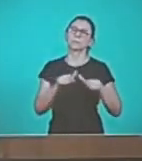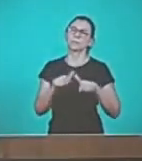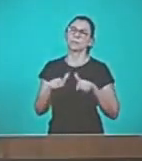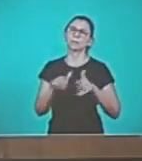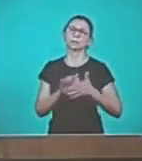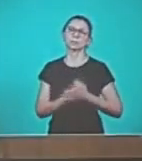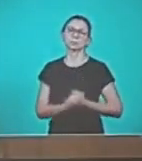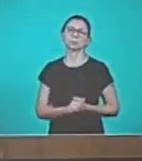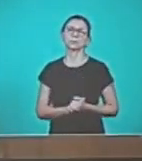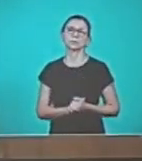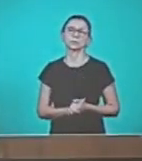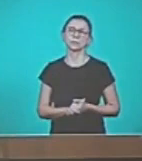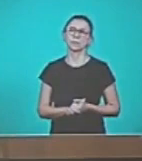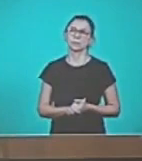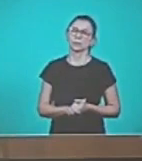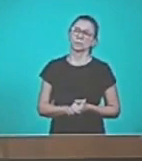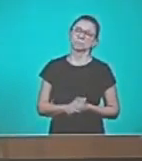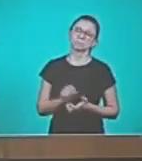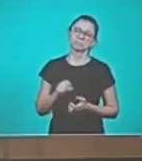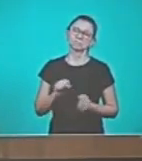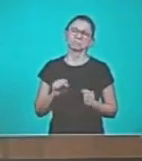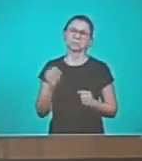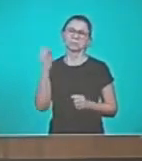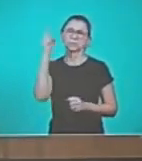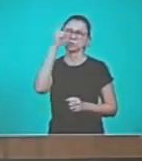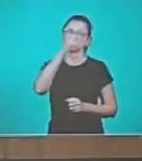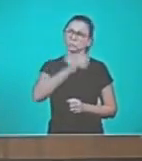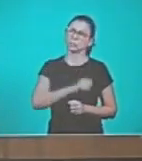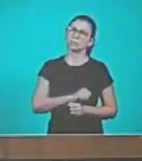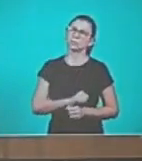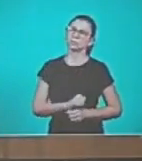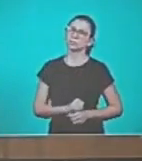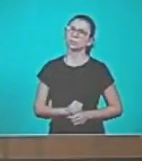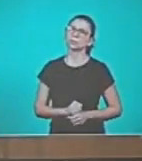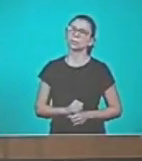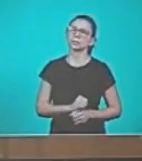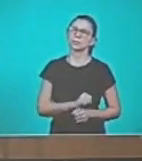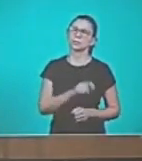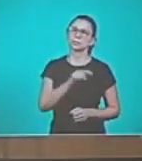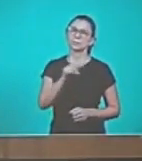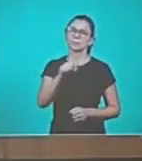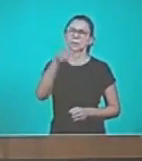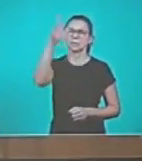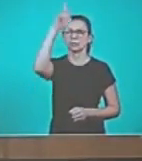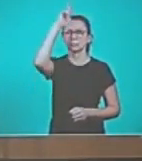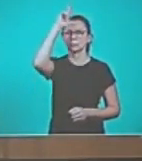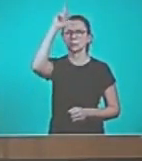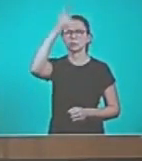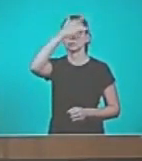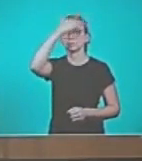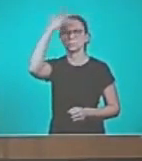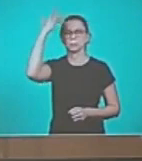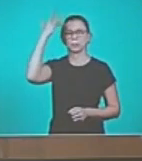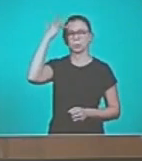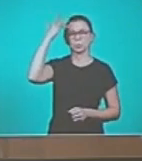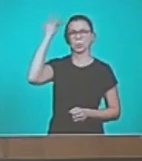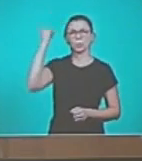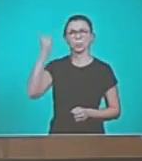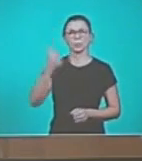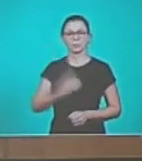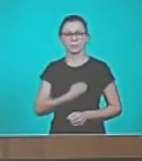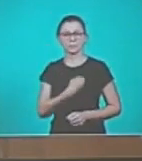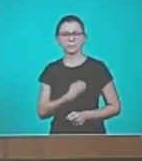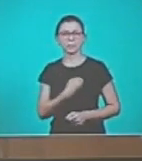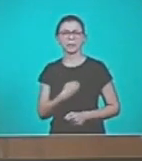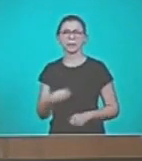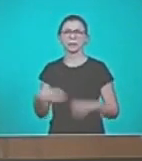things are very difficult. We have had even lives that came from there. They were